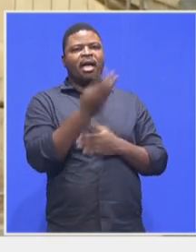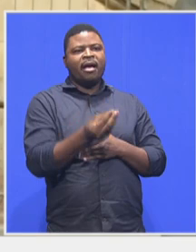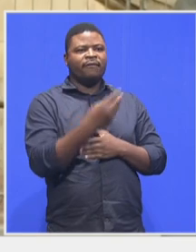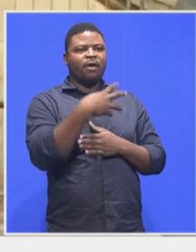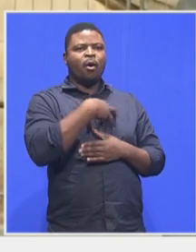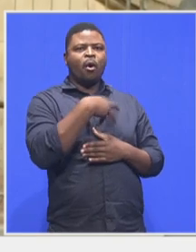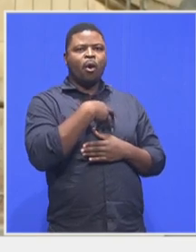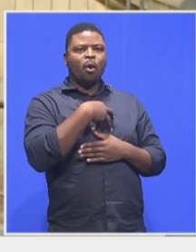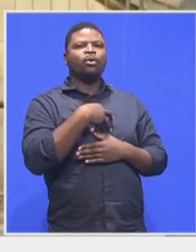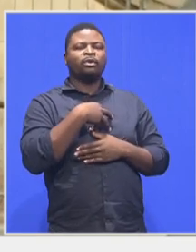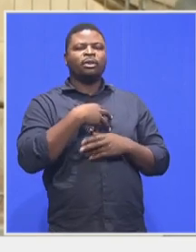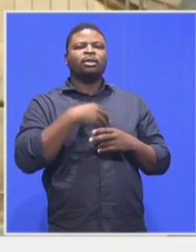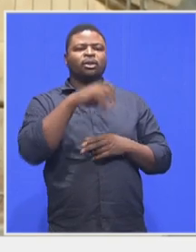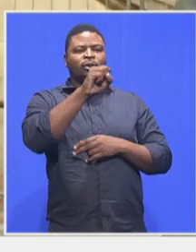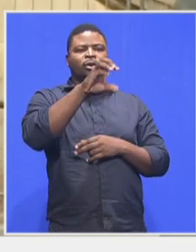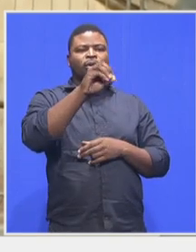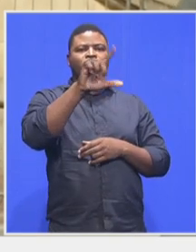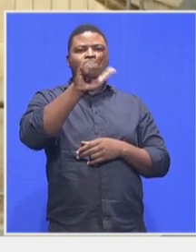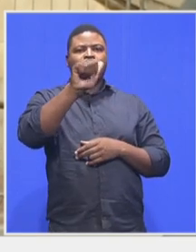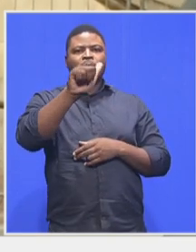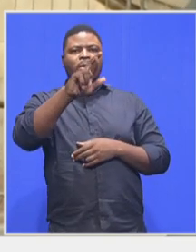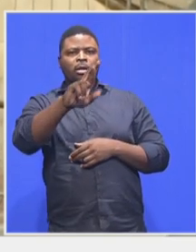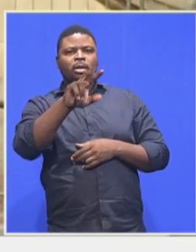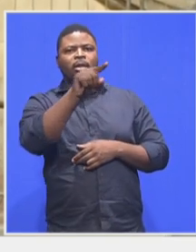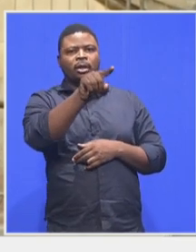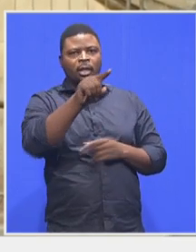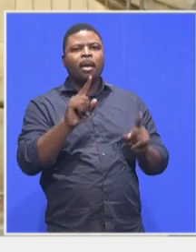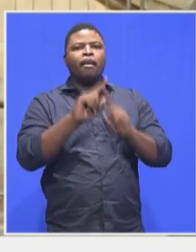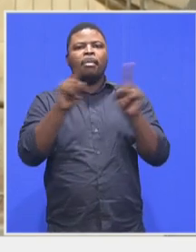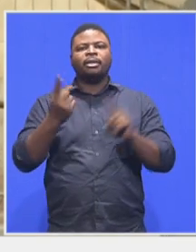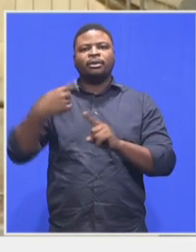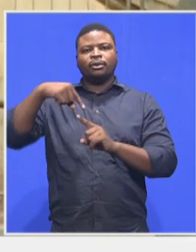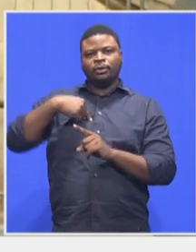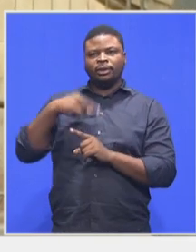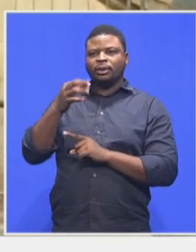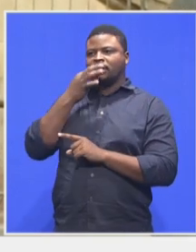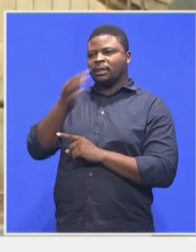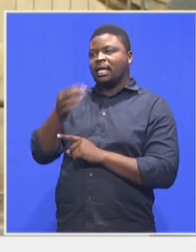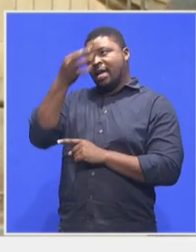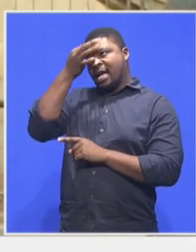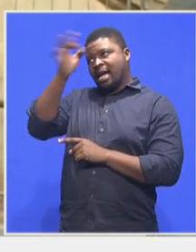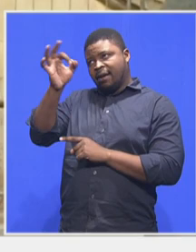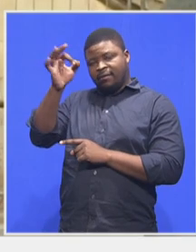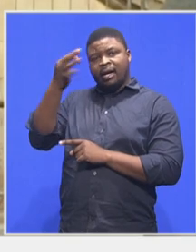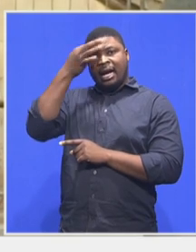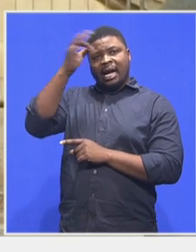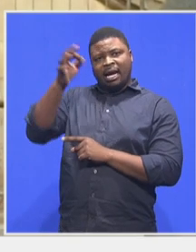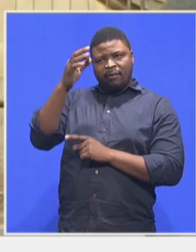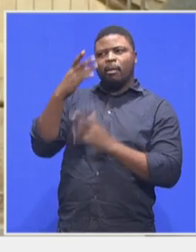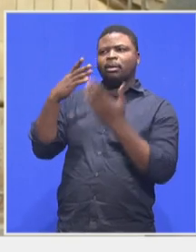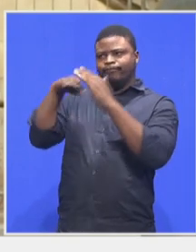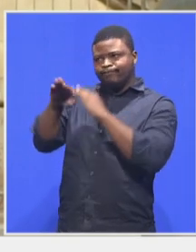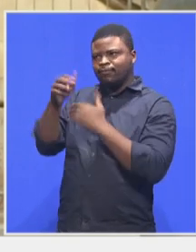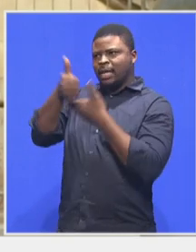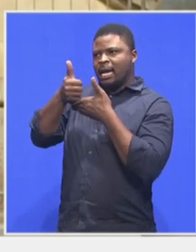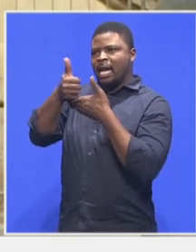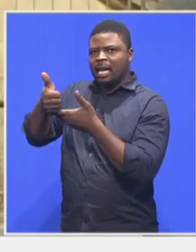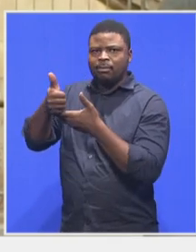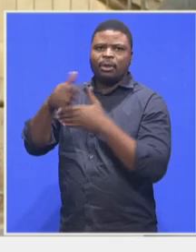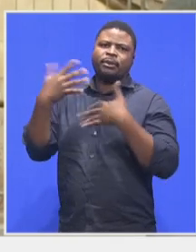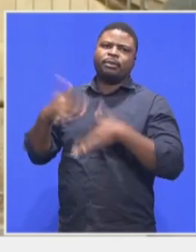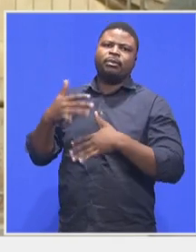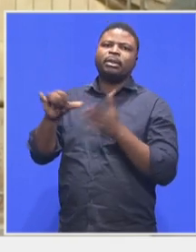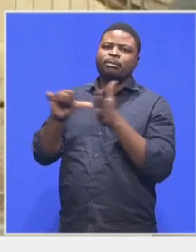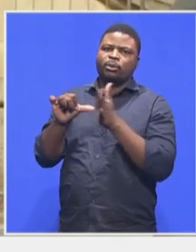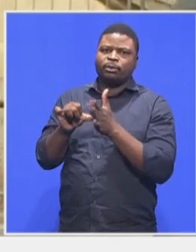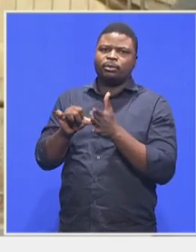But at the heart of all this, we are saying the intervention of government should be growth enhancing, right?